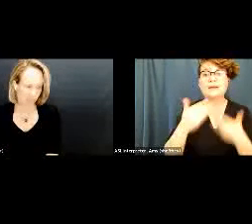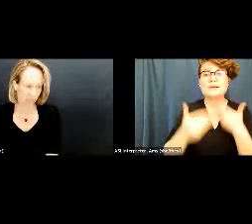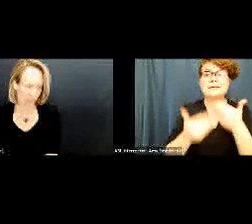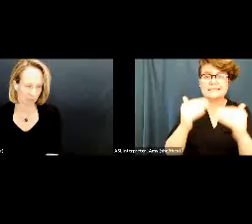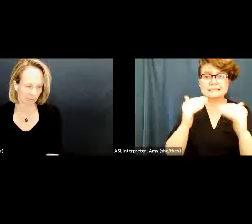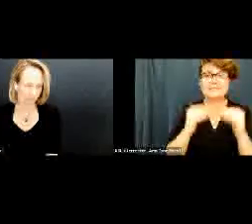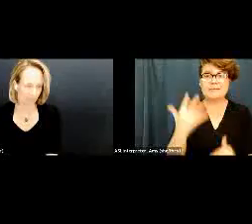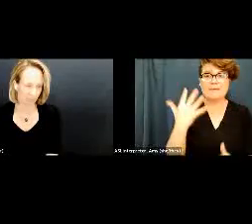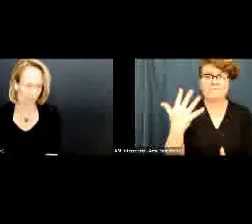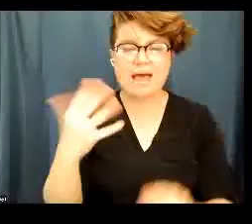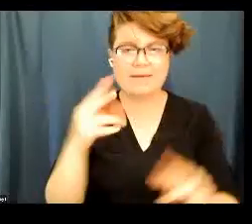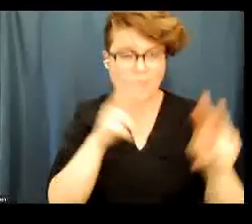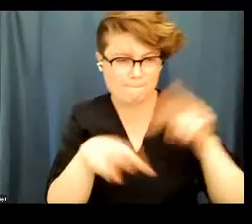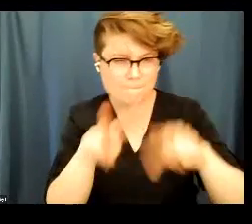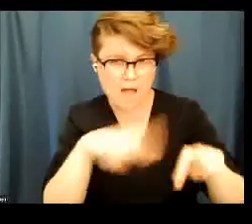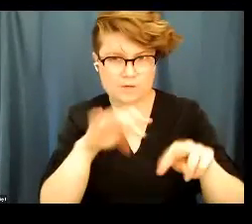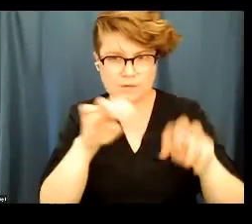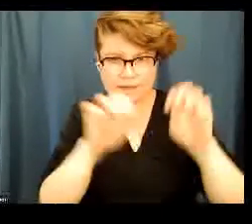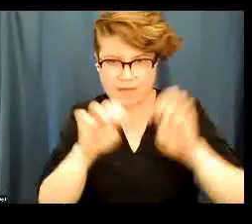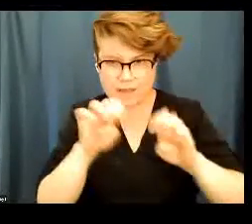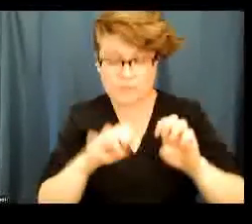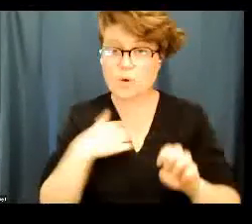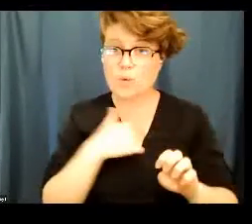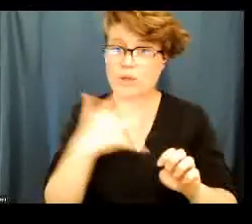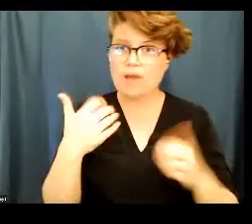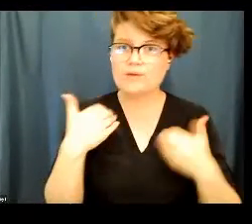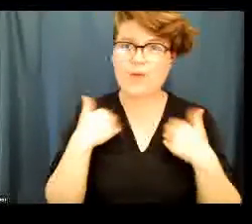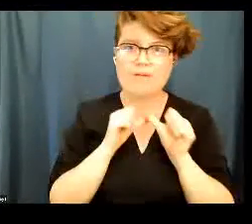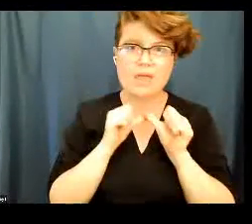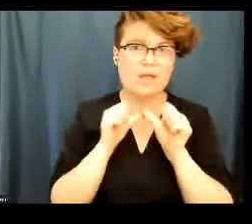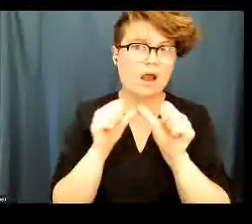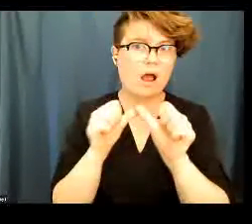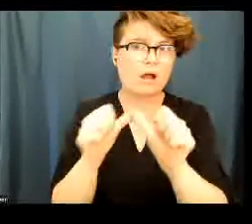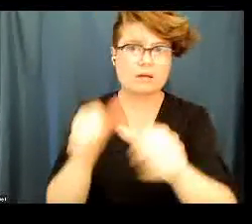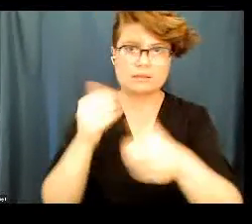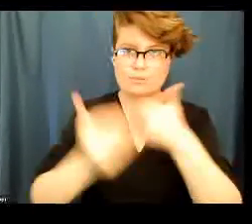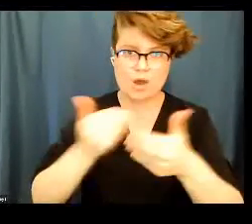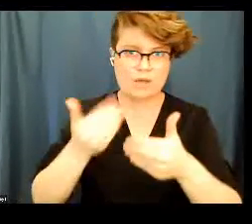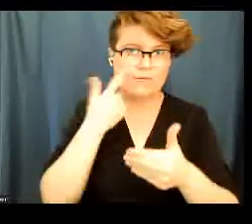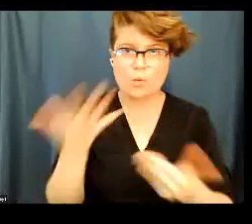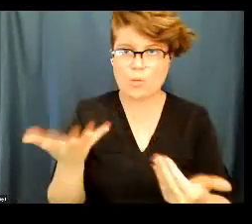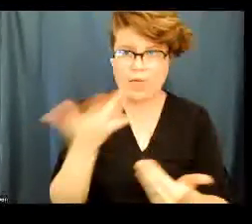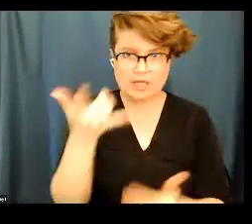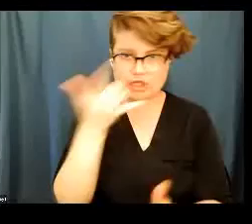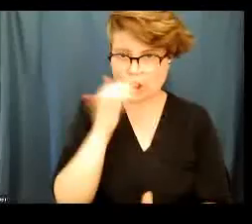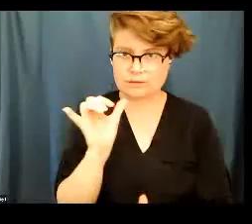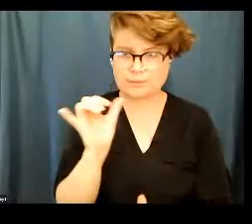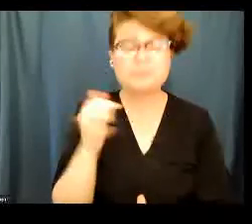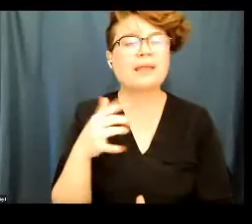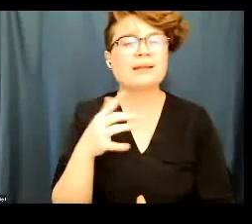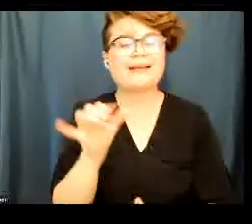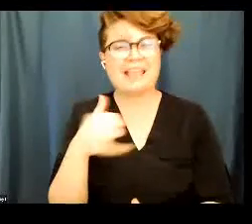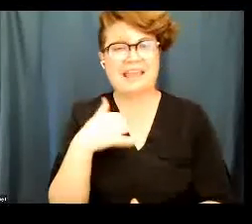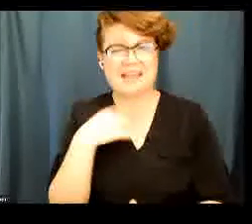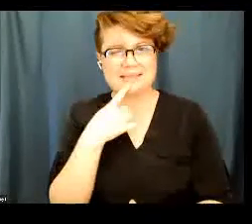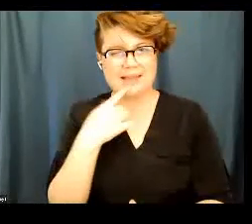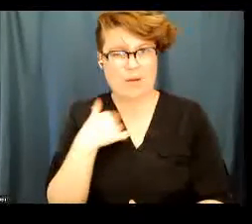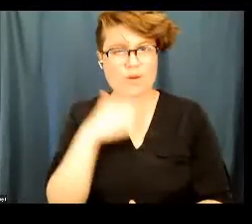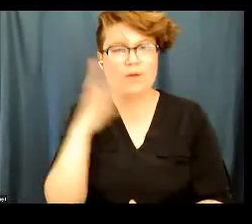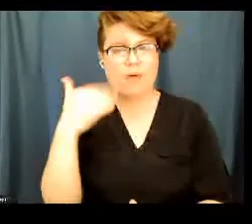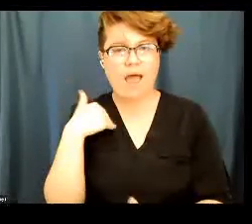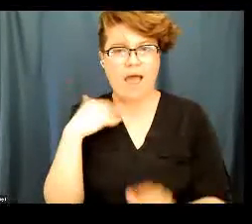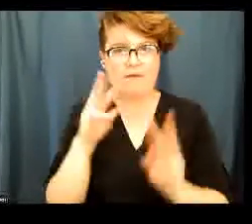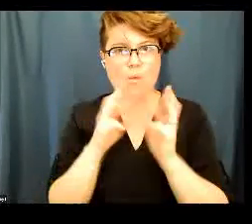We want to have a continuous process for what this is going to look like. And like I said, we will be having a webinar